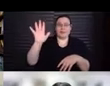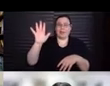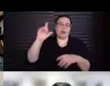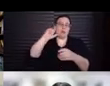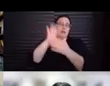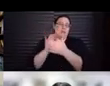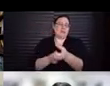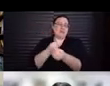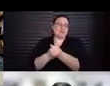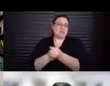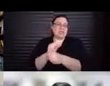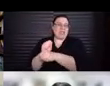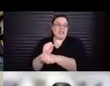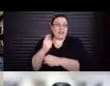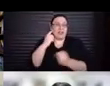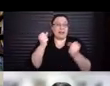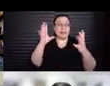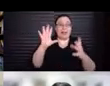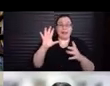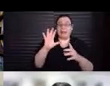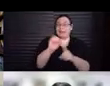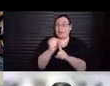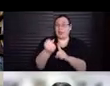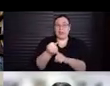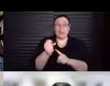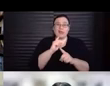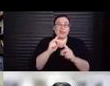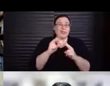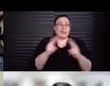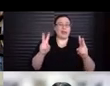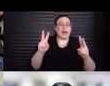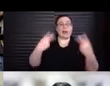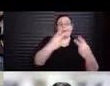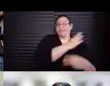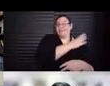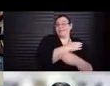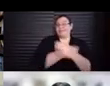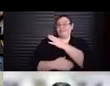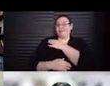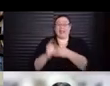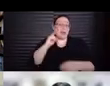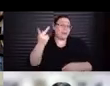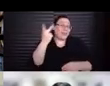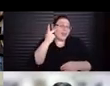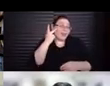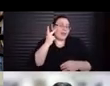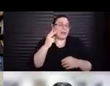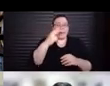And I think that in many instances, that is very self-serving. I think that politically, Mexico wanted to